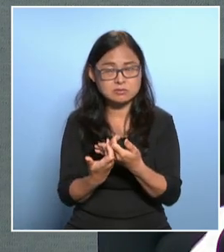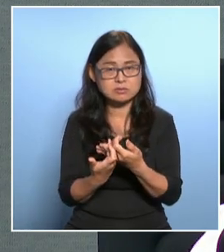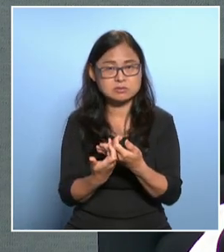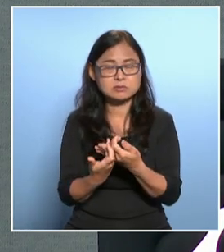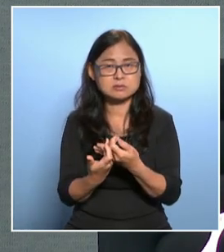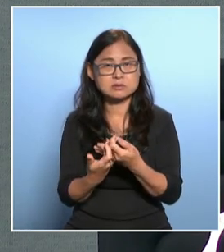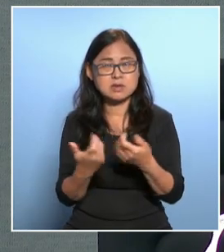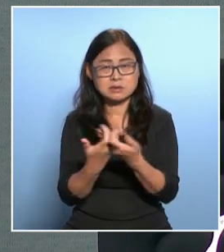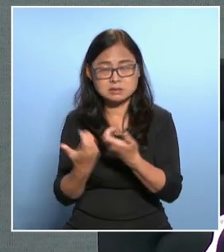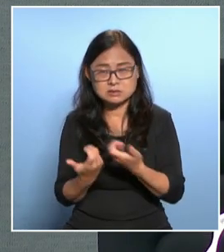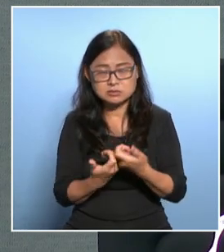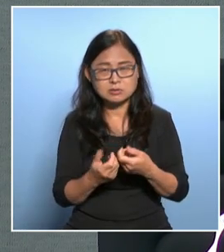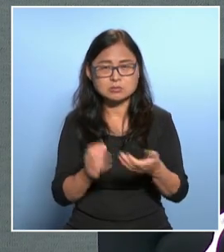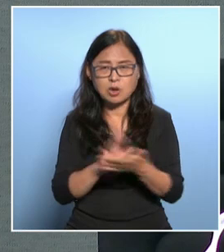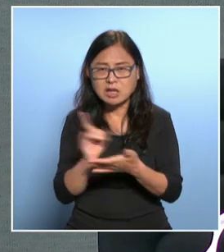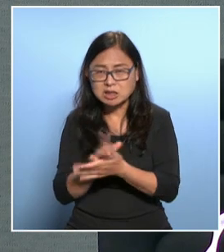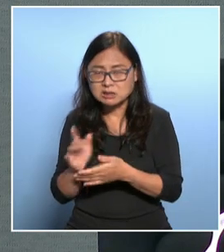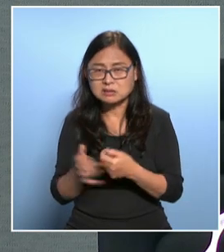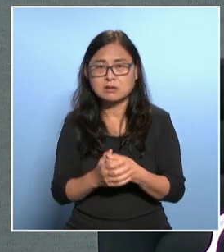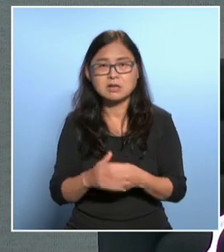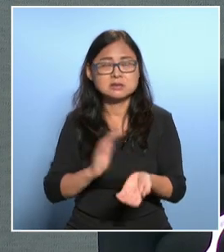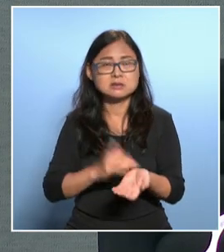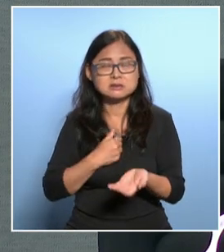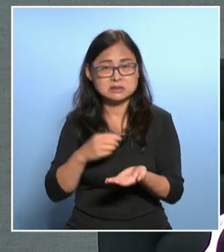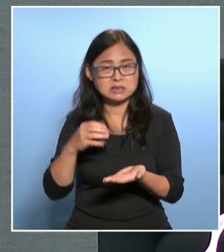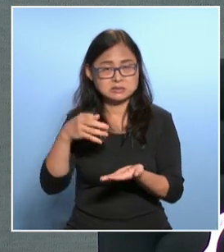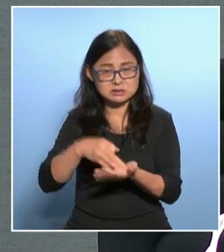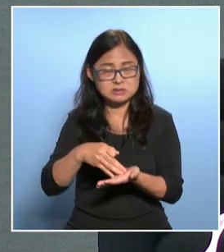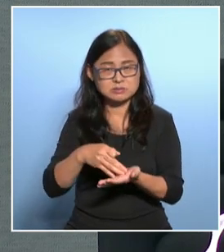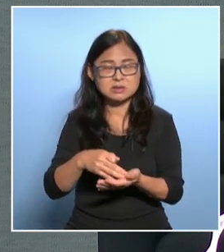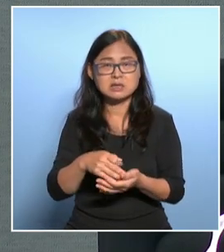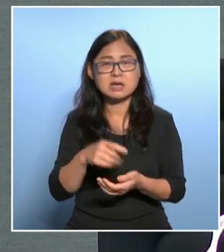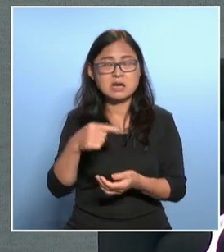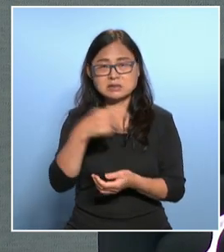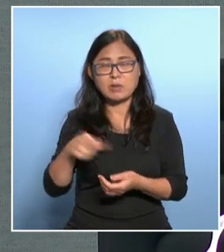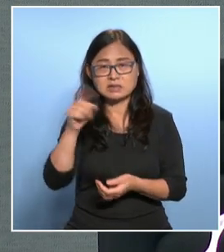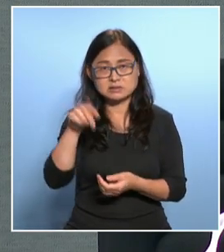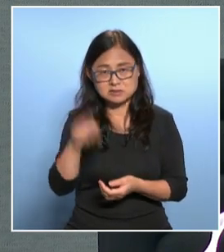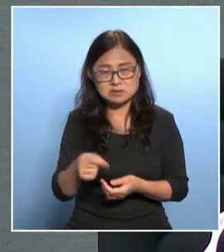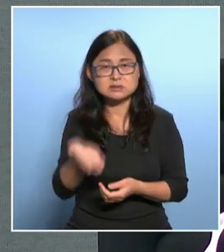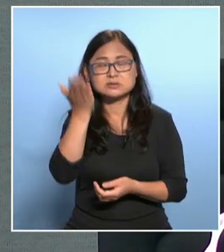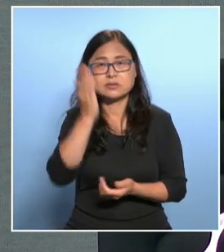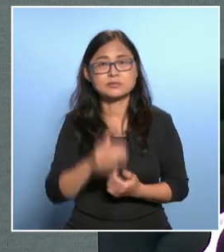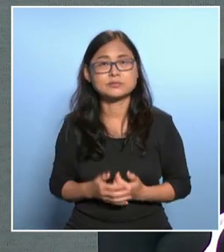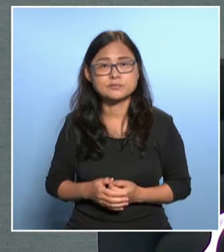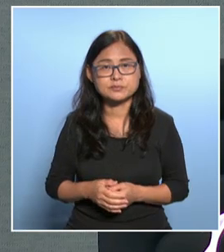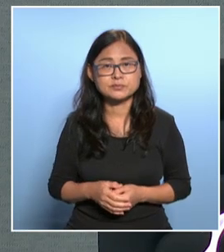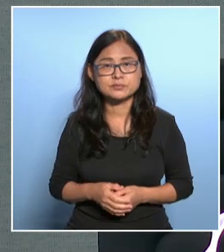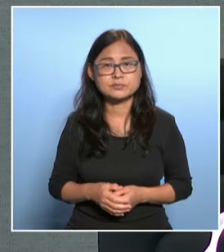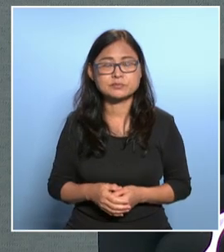more than 1,700 in 2021. So over the years, there have